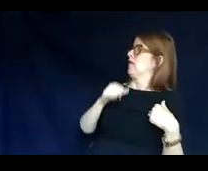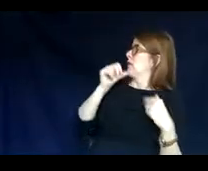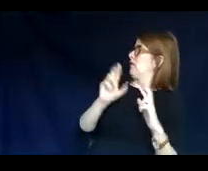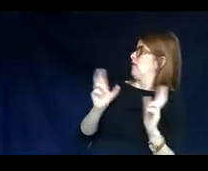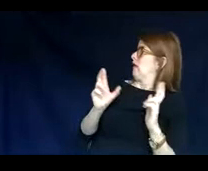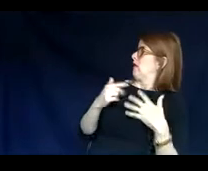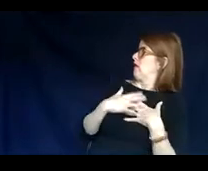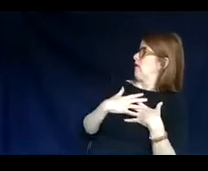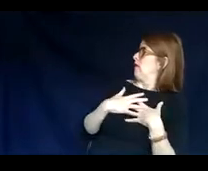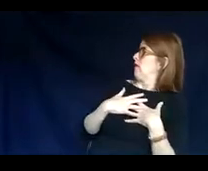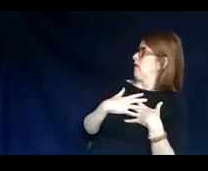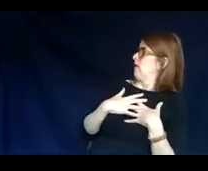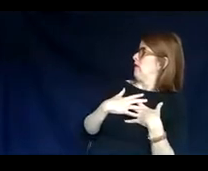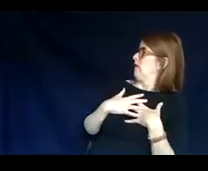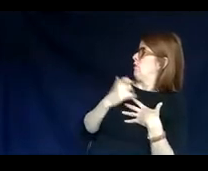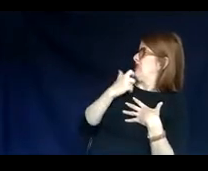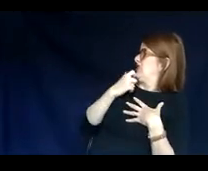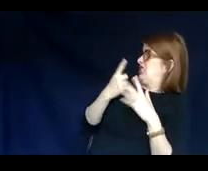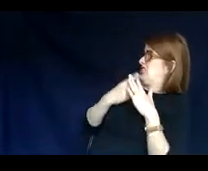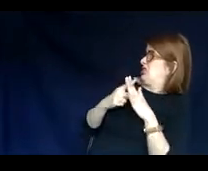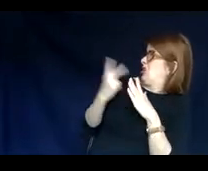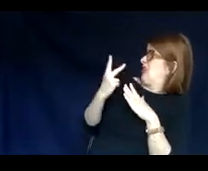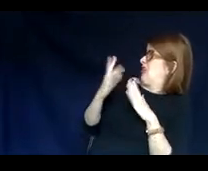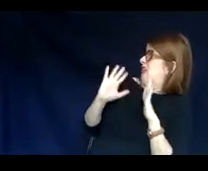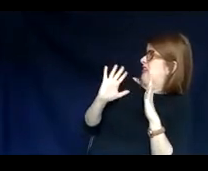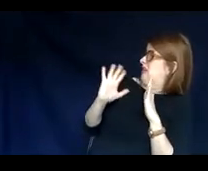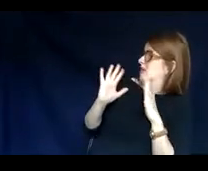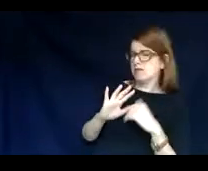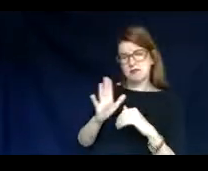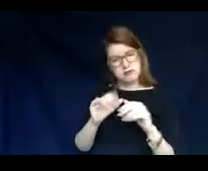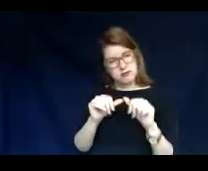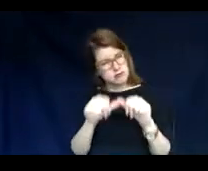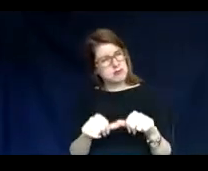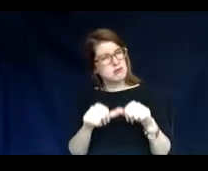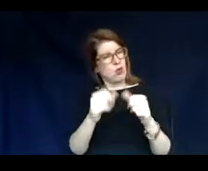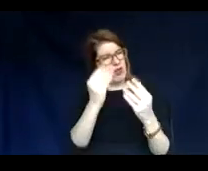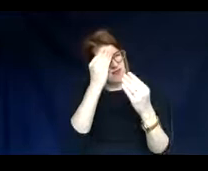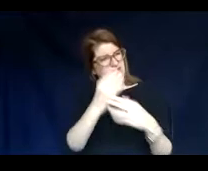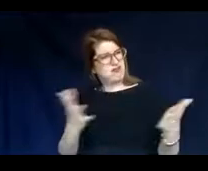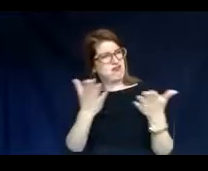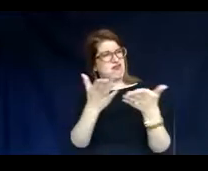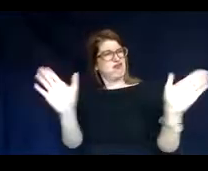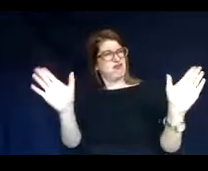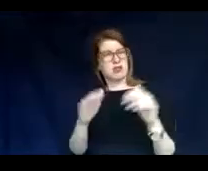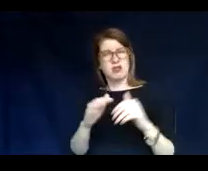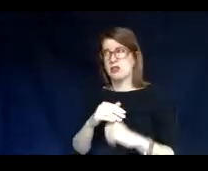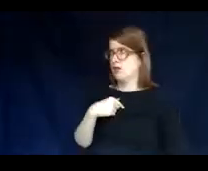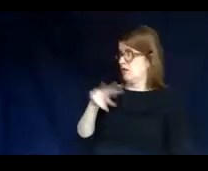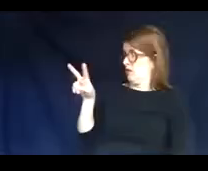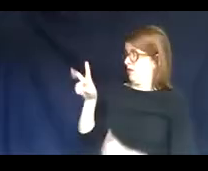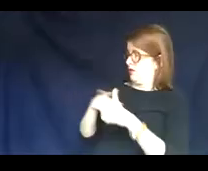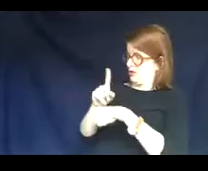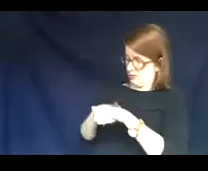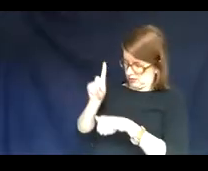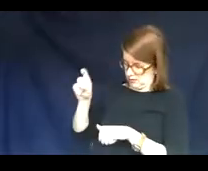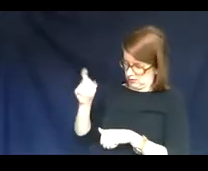just got this relationship going, so why don't we slow down a bit? But he kept on saying it. I want you to profess it publicly. And so for the first time, I asked for the signs. I said,